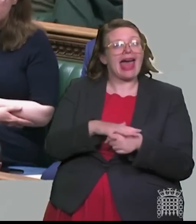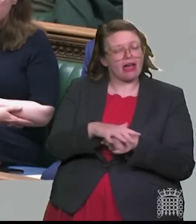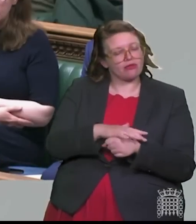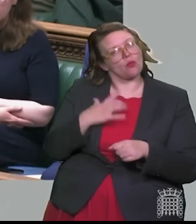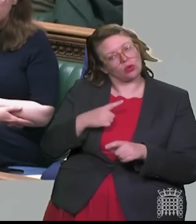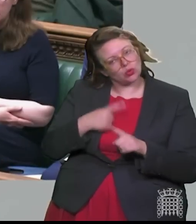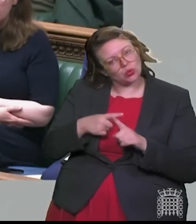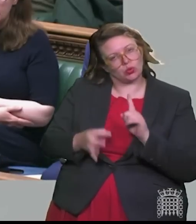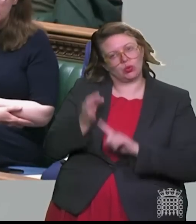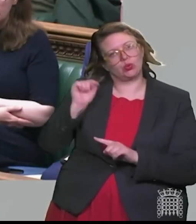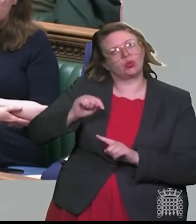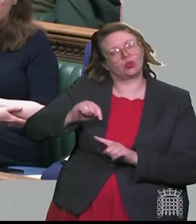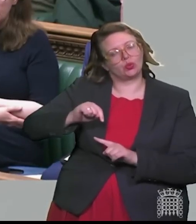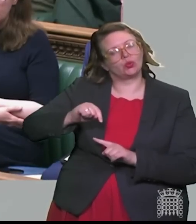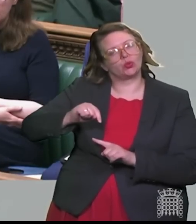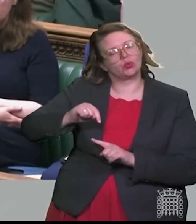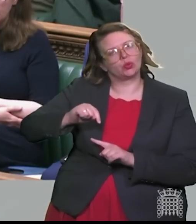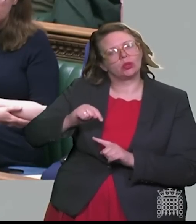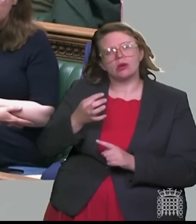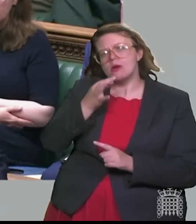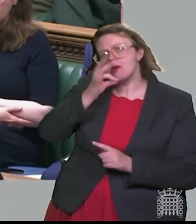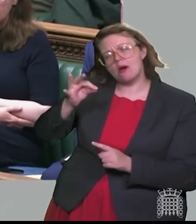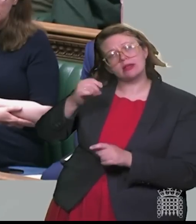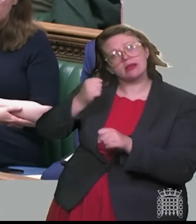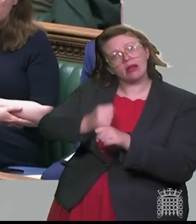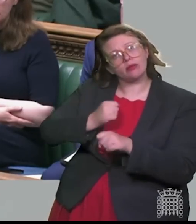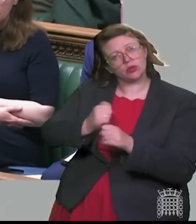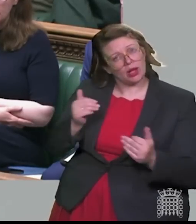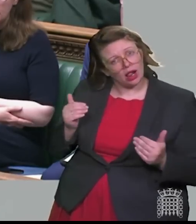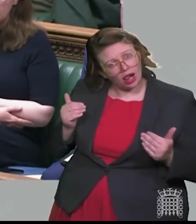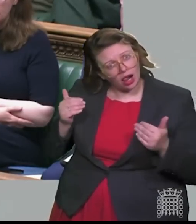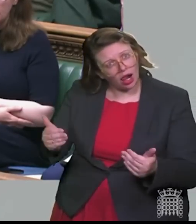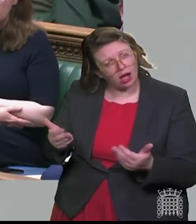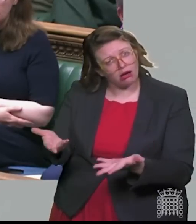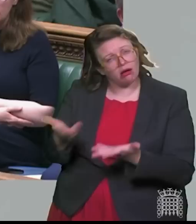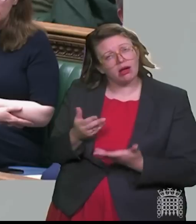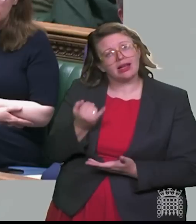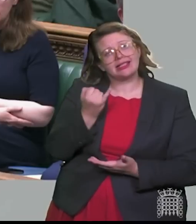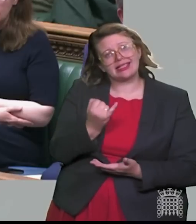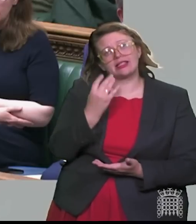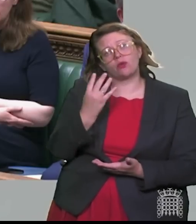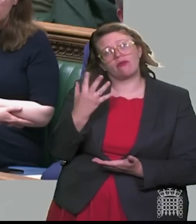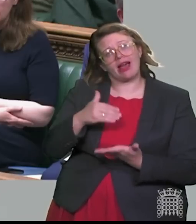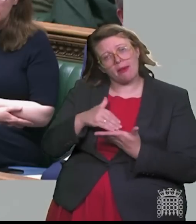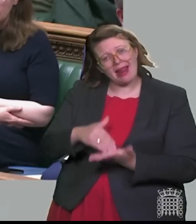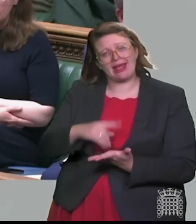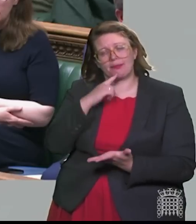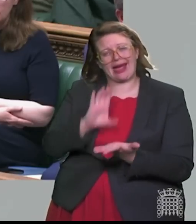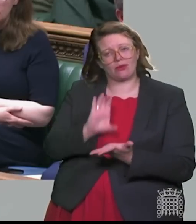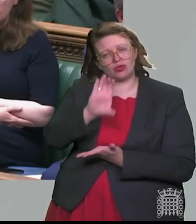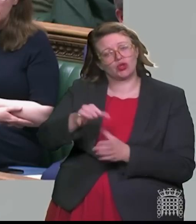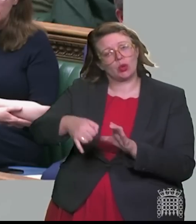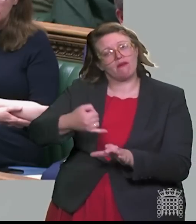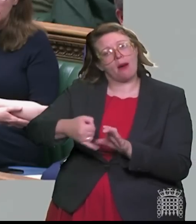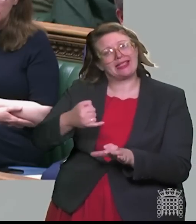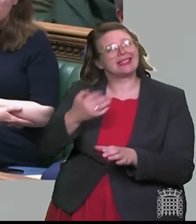rapid delivery of it. So how quickly will the government start providing the £645 million to pharmacists? And how